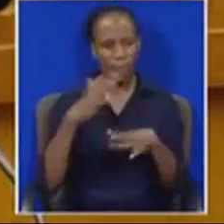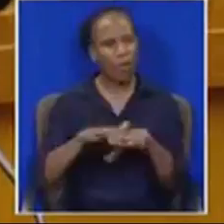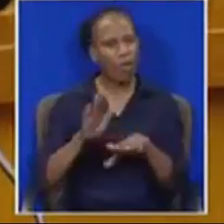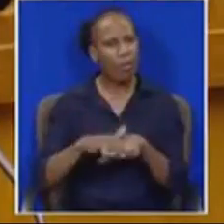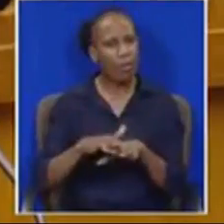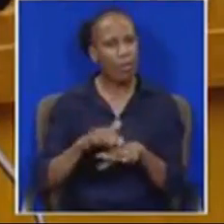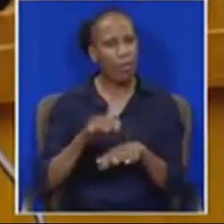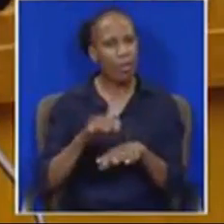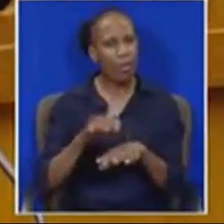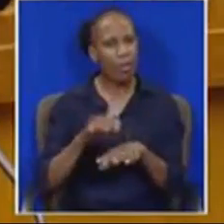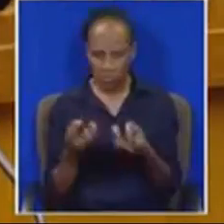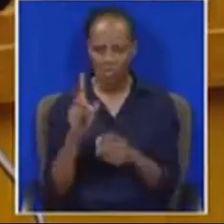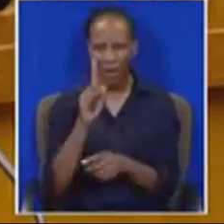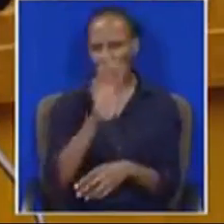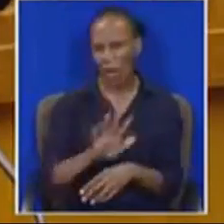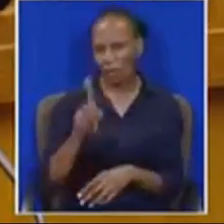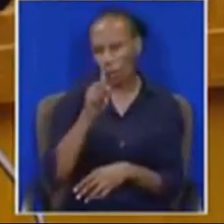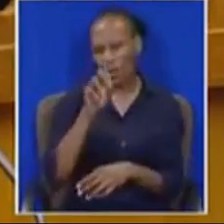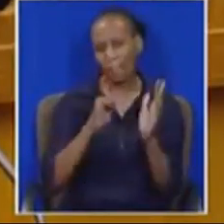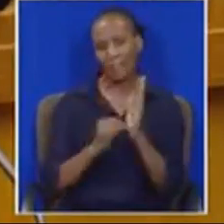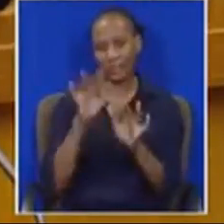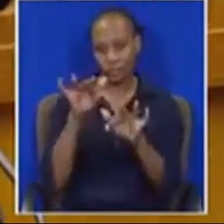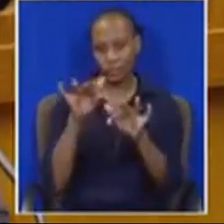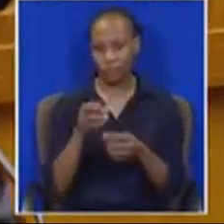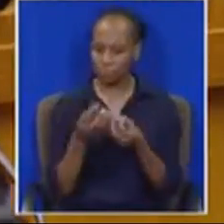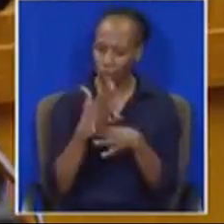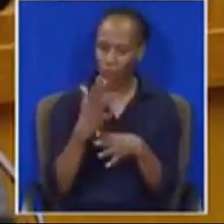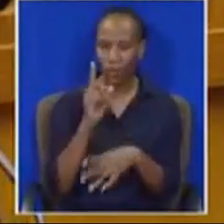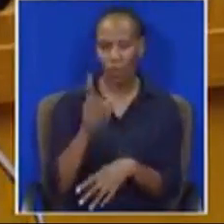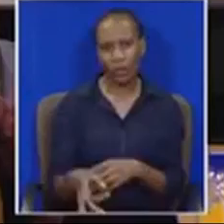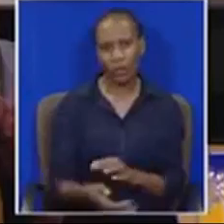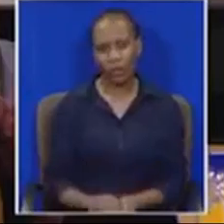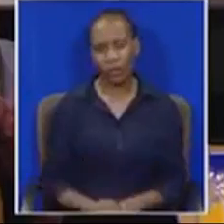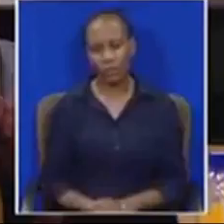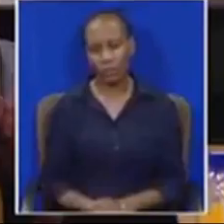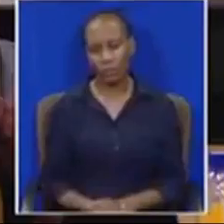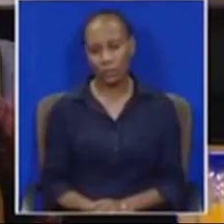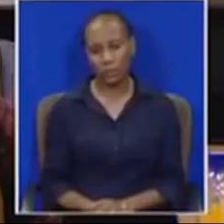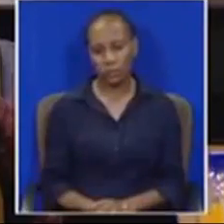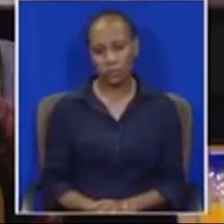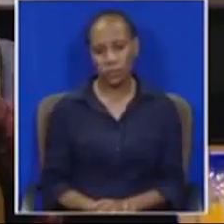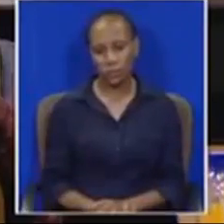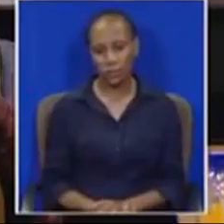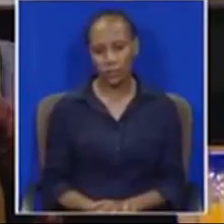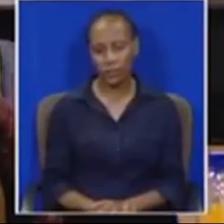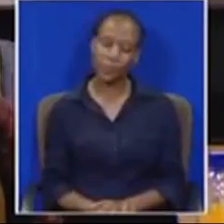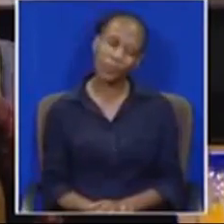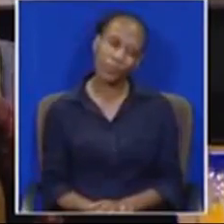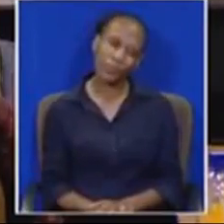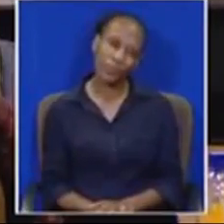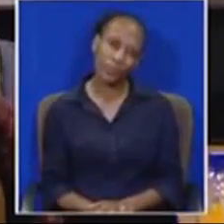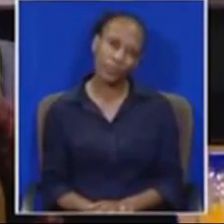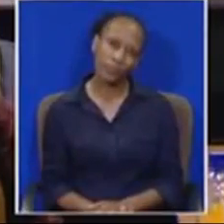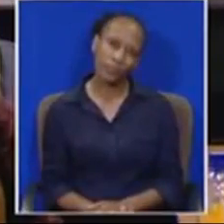Agriculture has made the largest contribution by a significant margin to